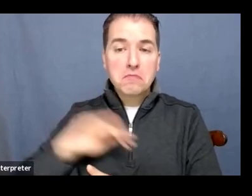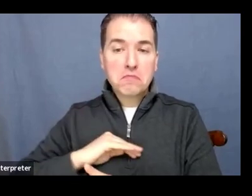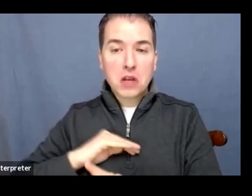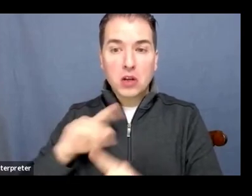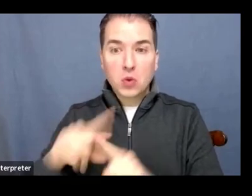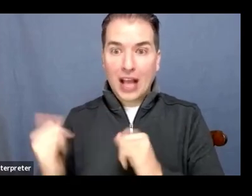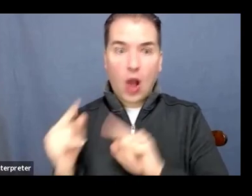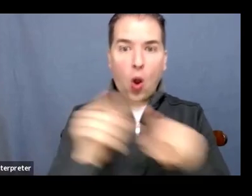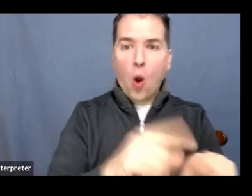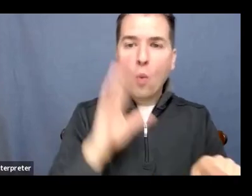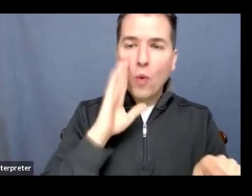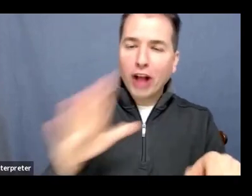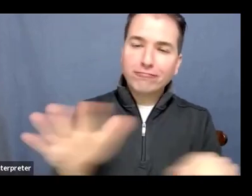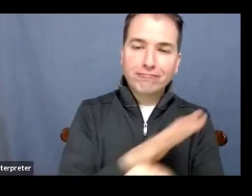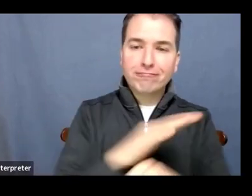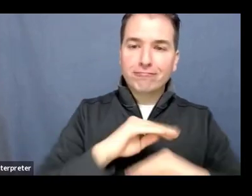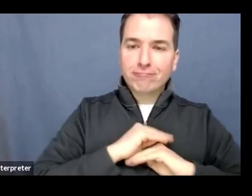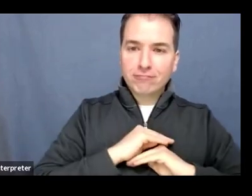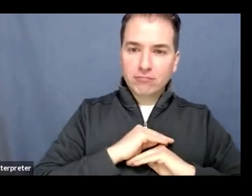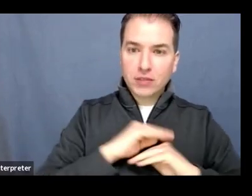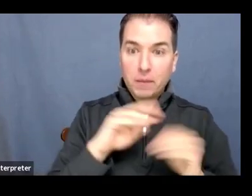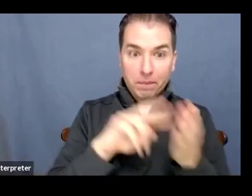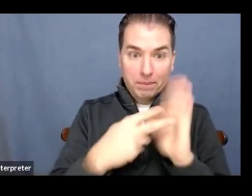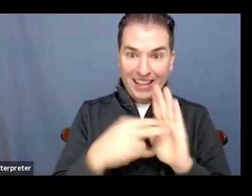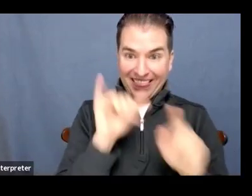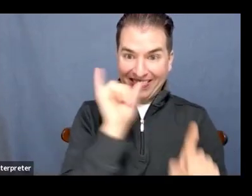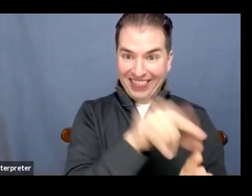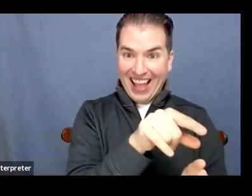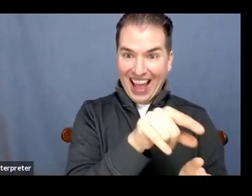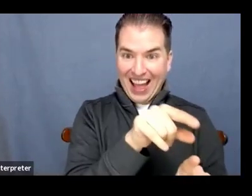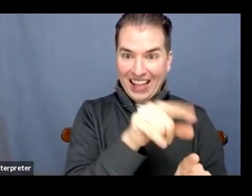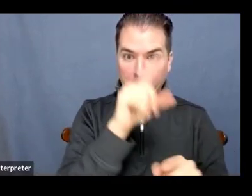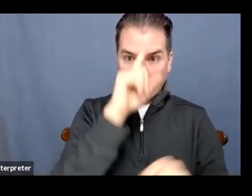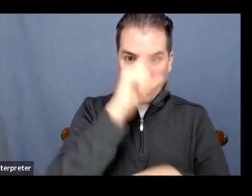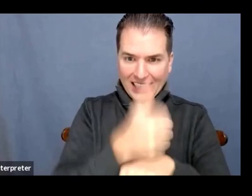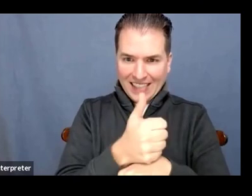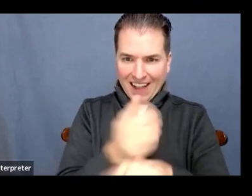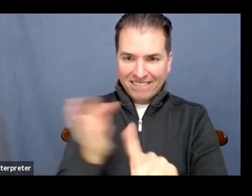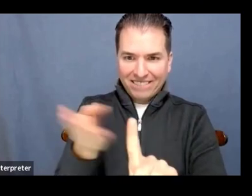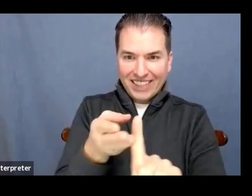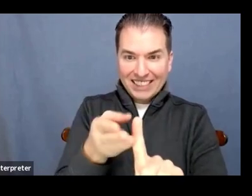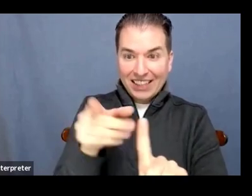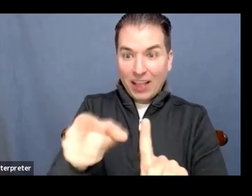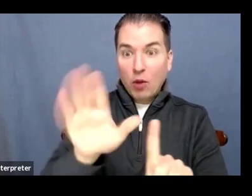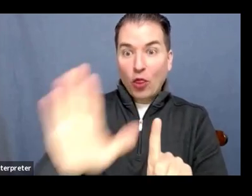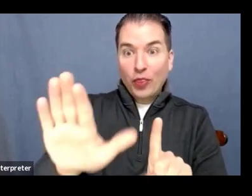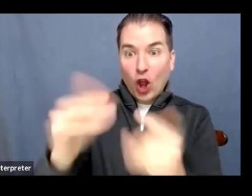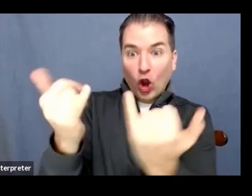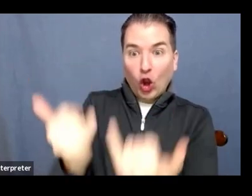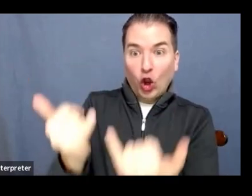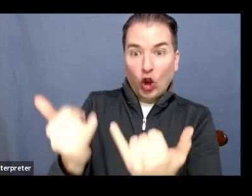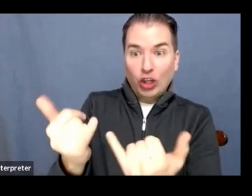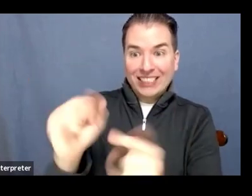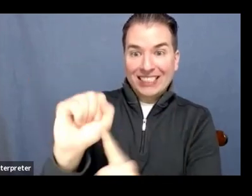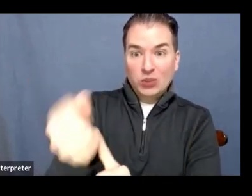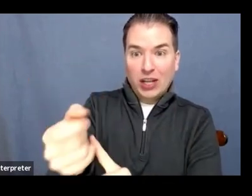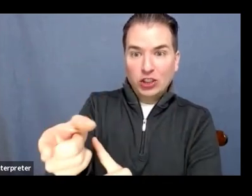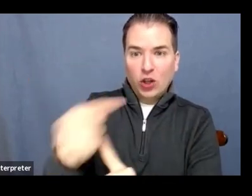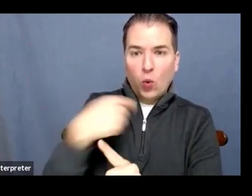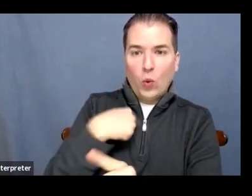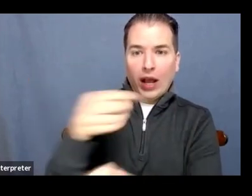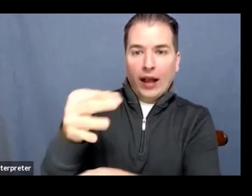So it's an example of trying to get somebody to come away from a substitute product. So